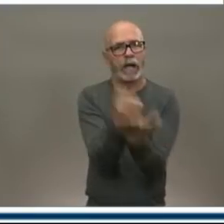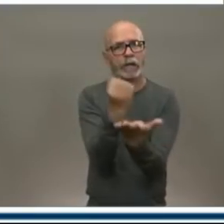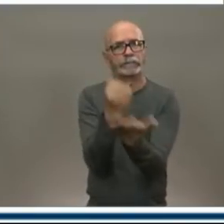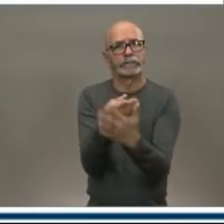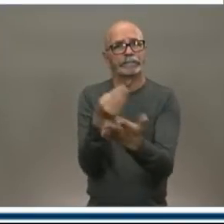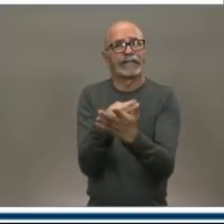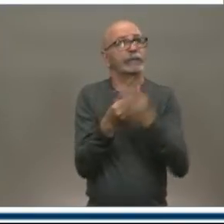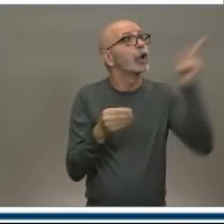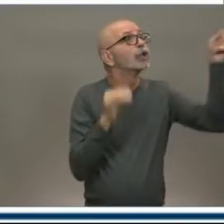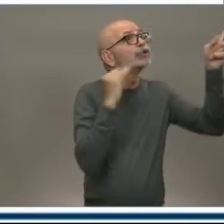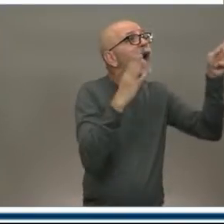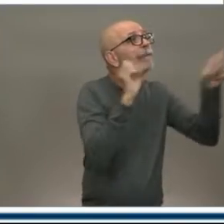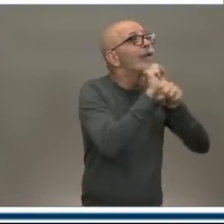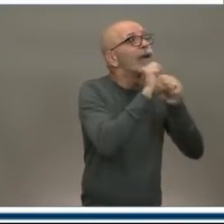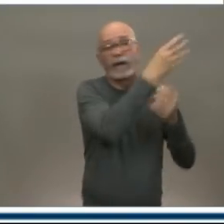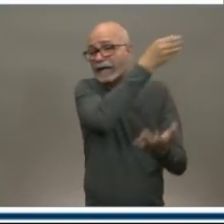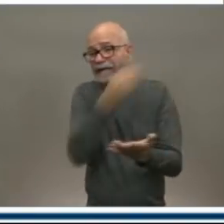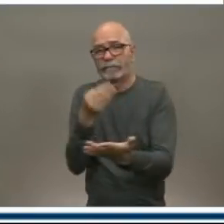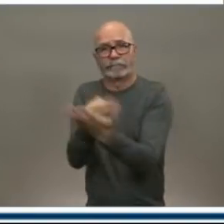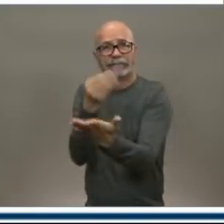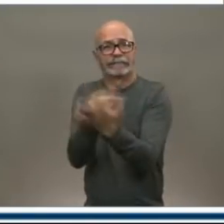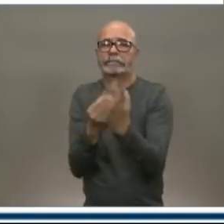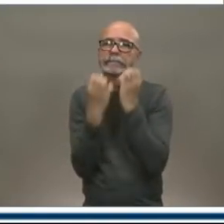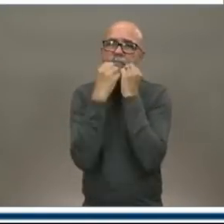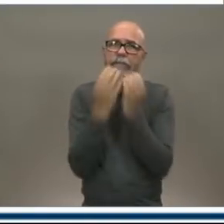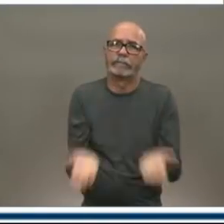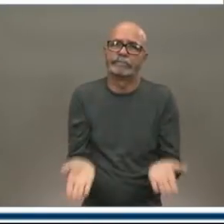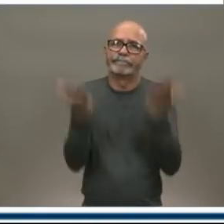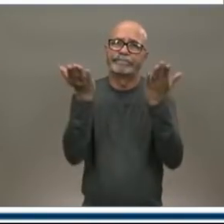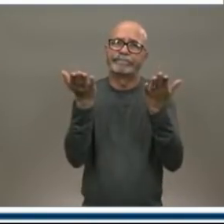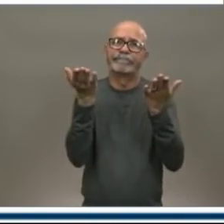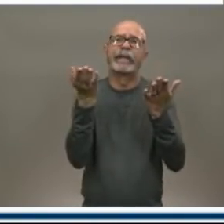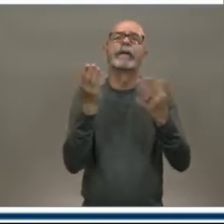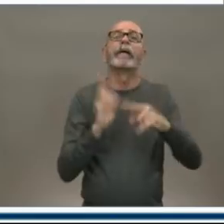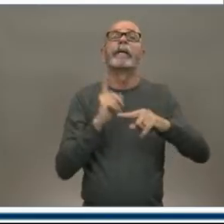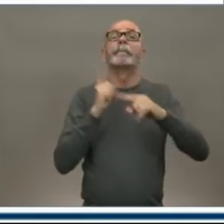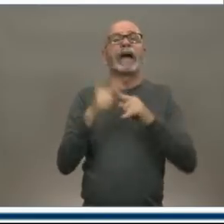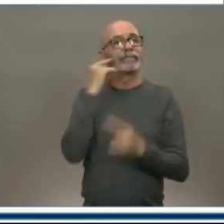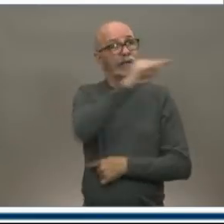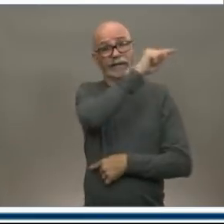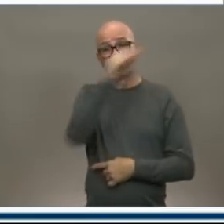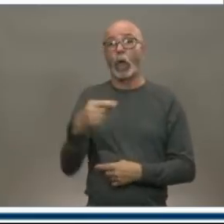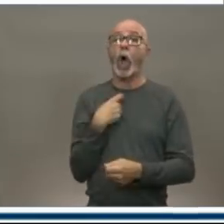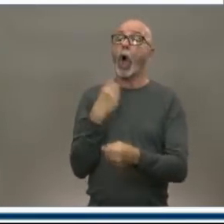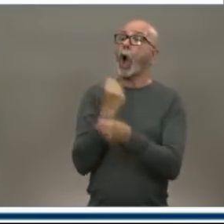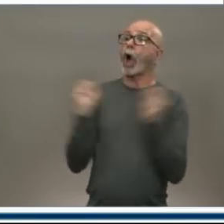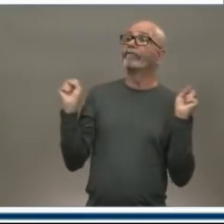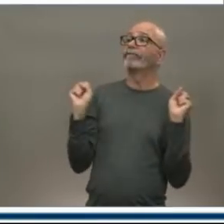to participate in their communities when they come back on their days off. We have